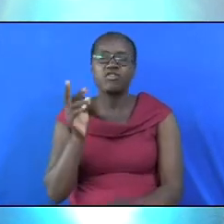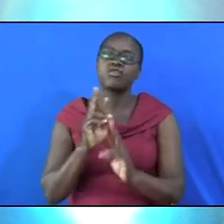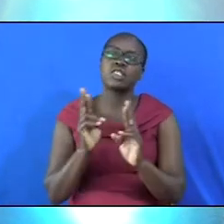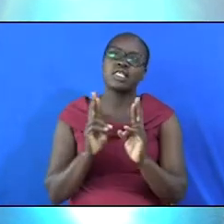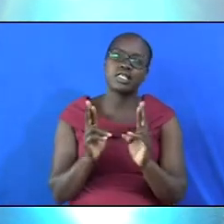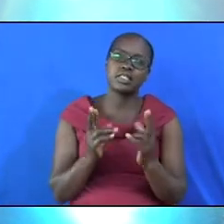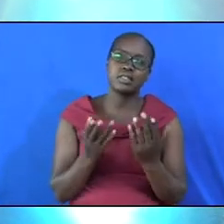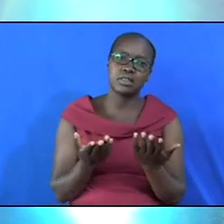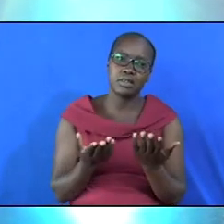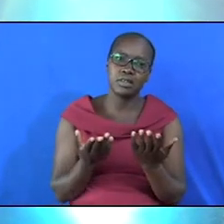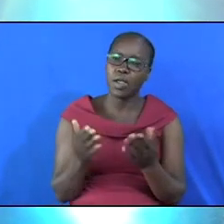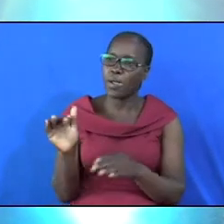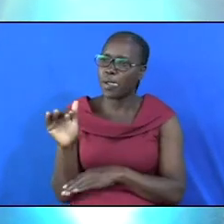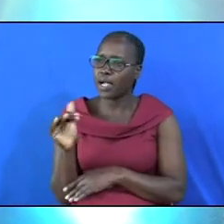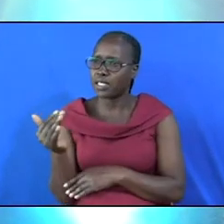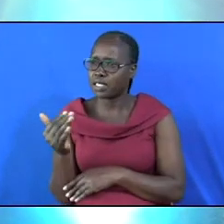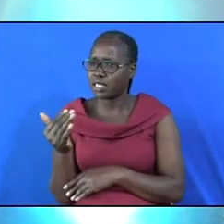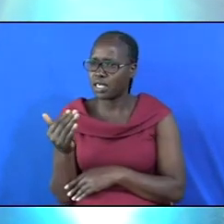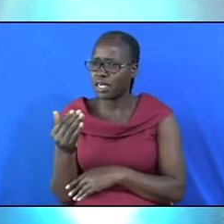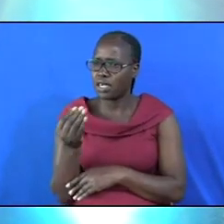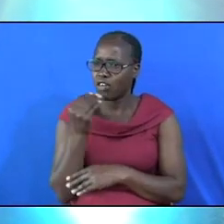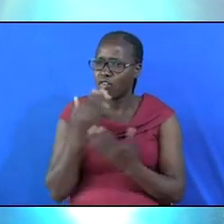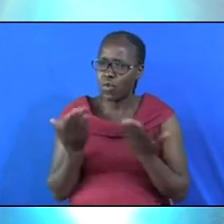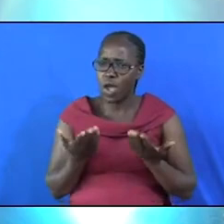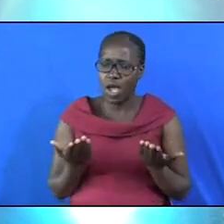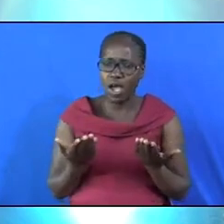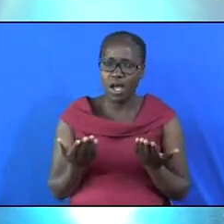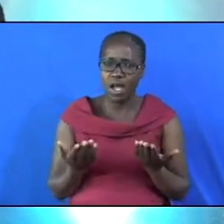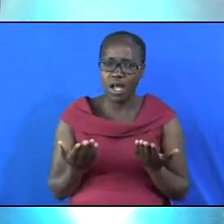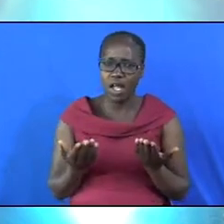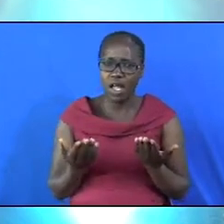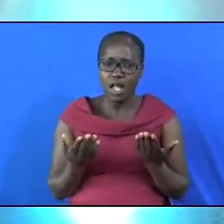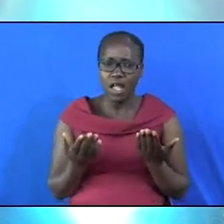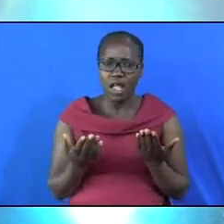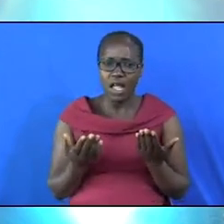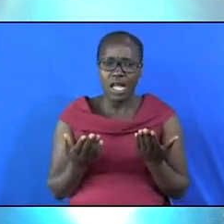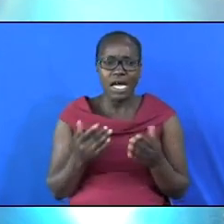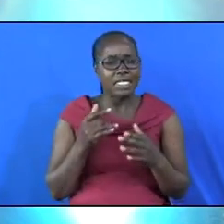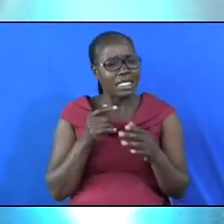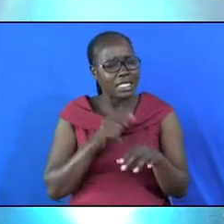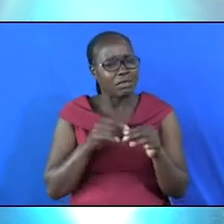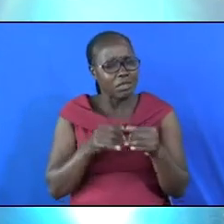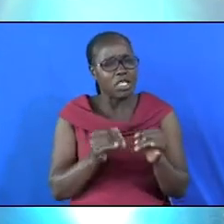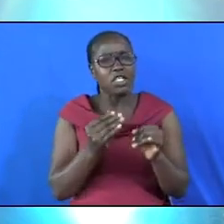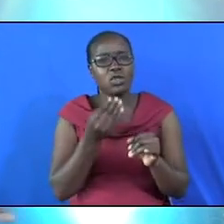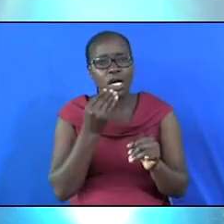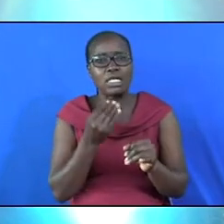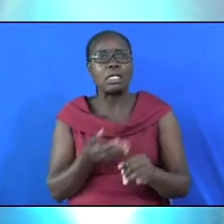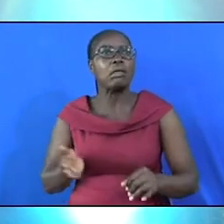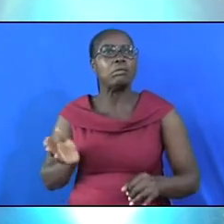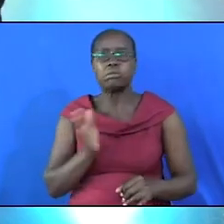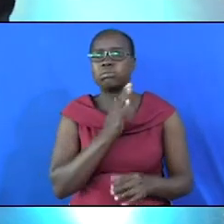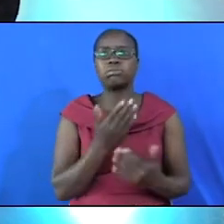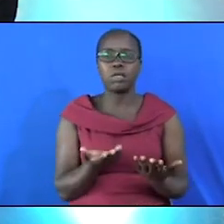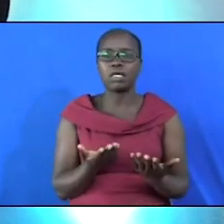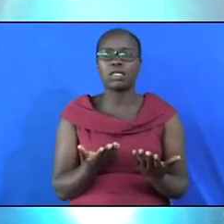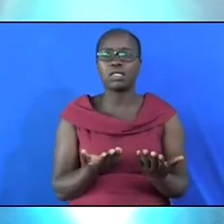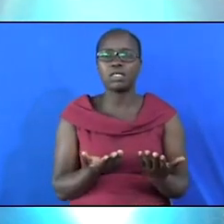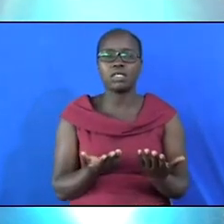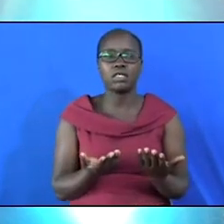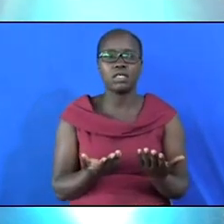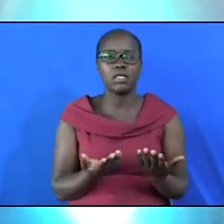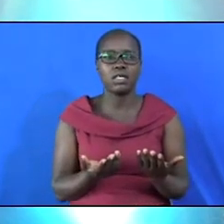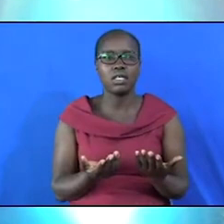ready. And he asked, "Why is the food?" As he tried to ask, "Why is the food?" Pop! Slap.